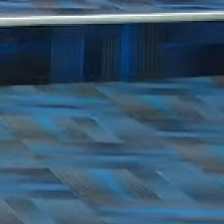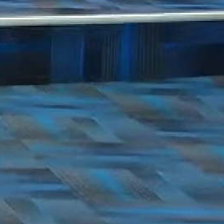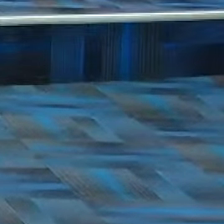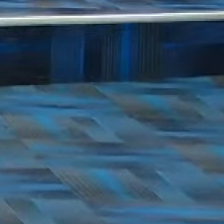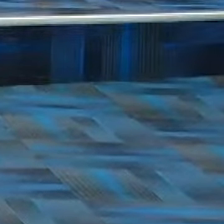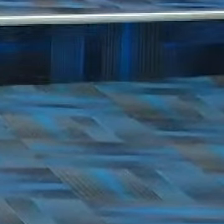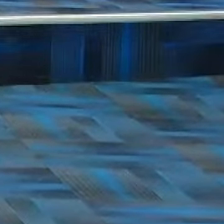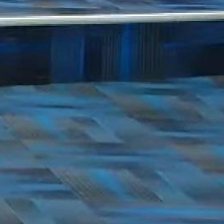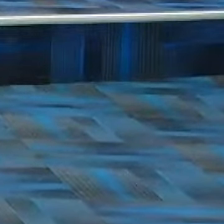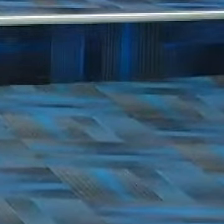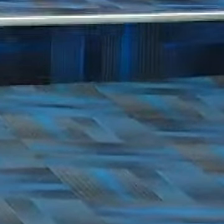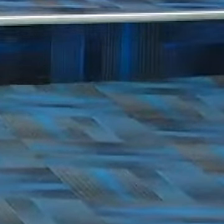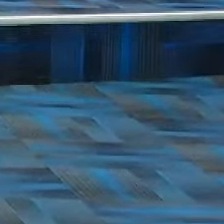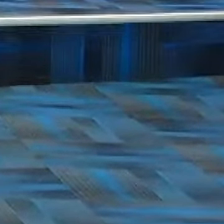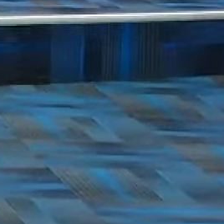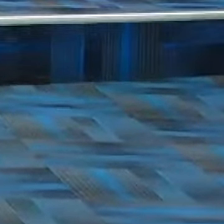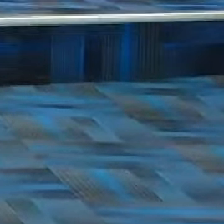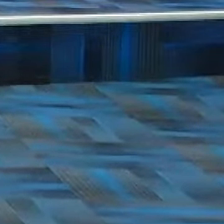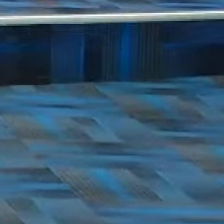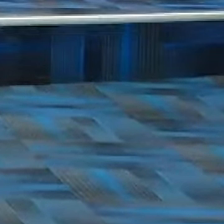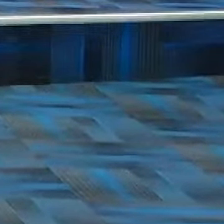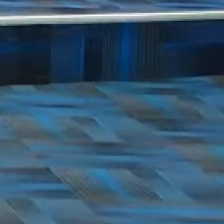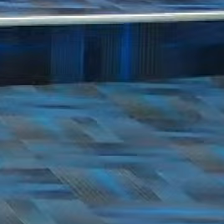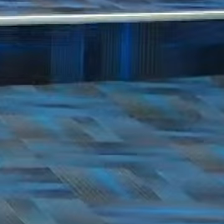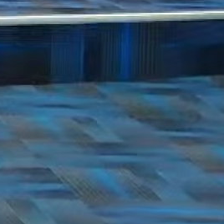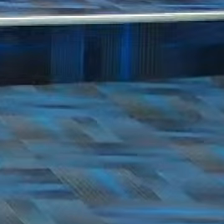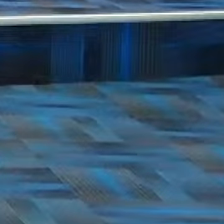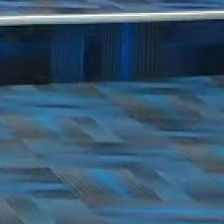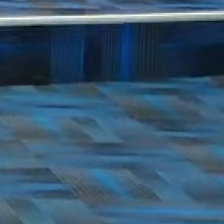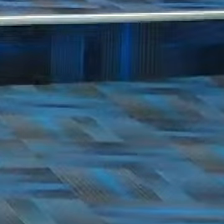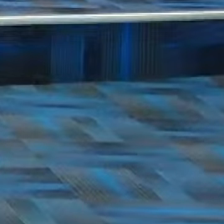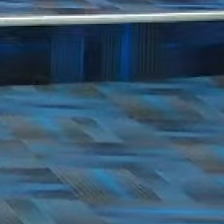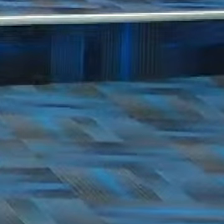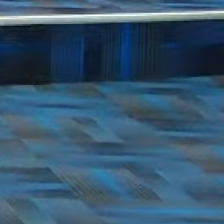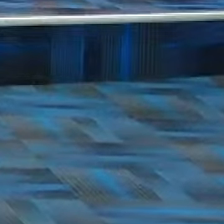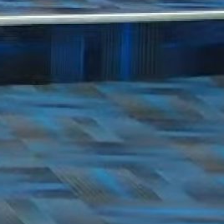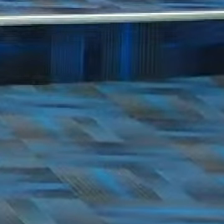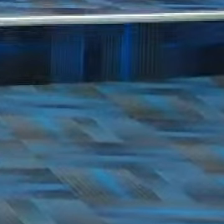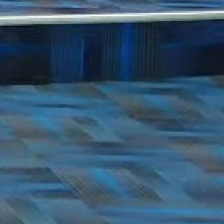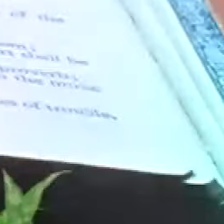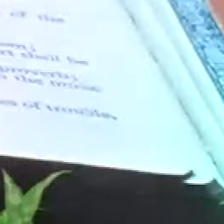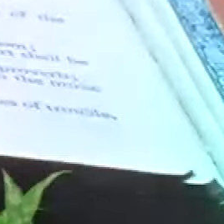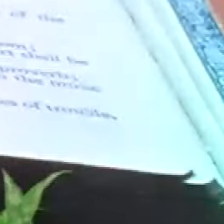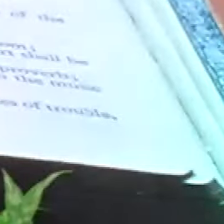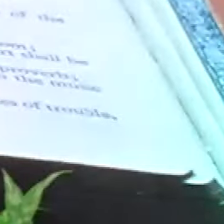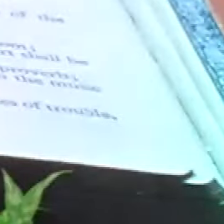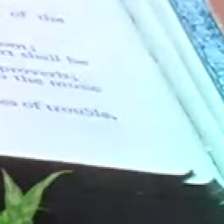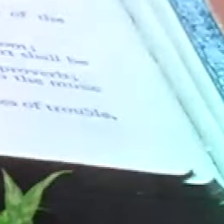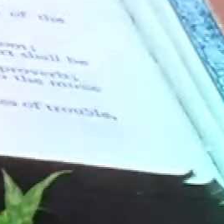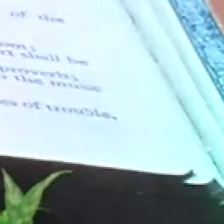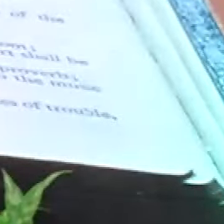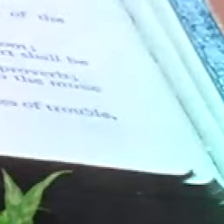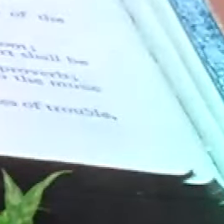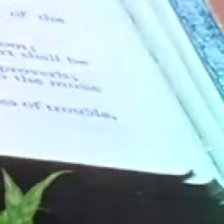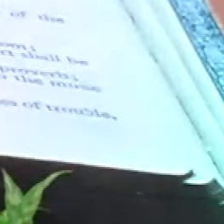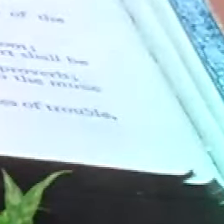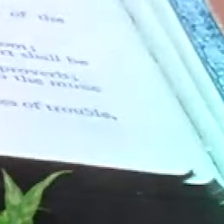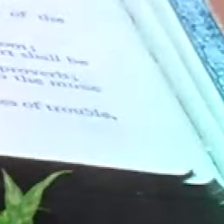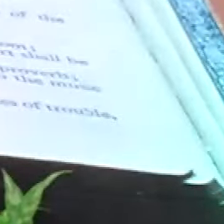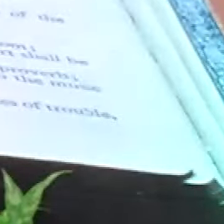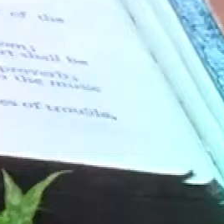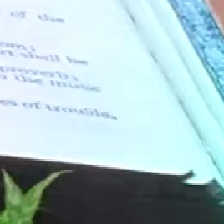that ECD, in this, I think you have what, 5 million people now?